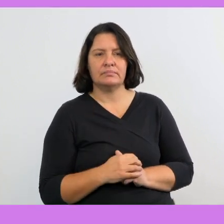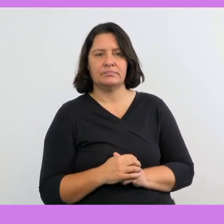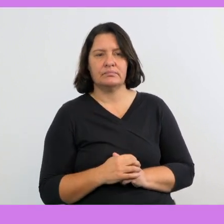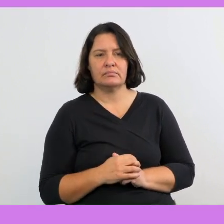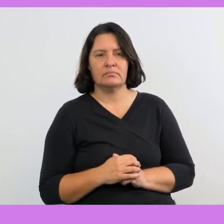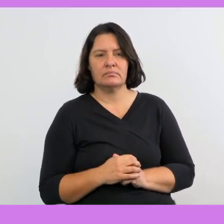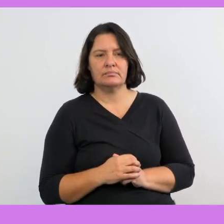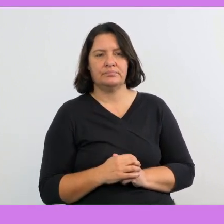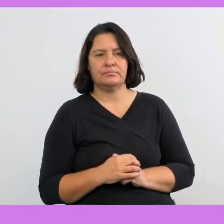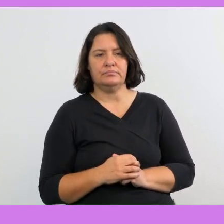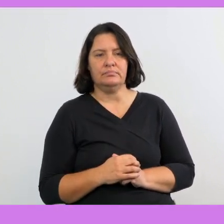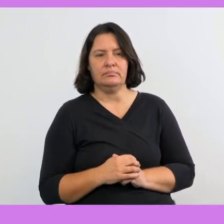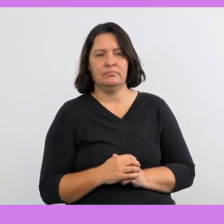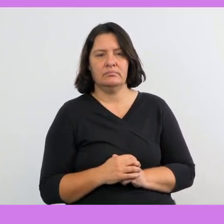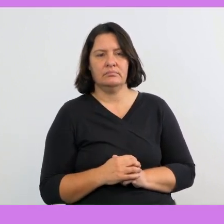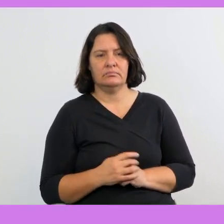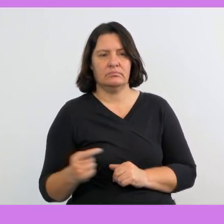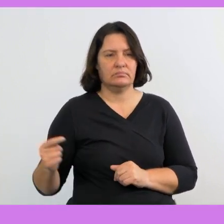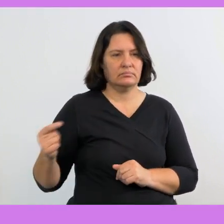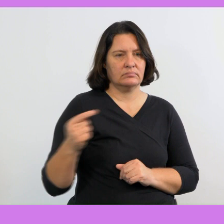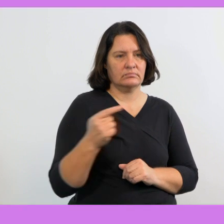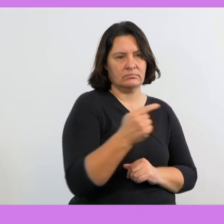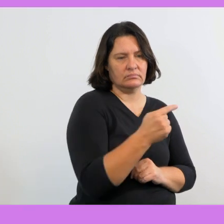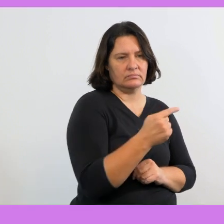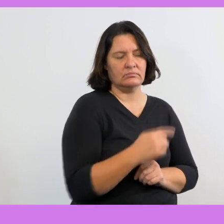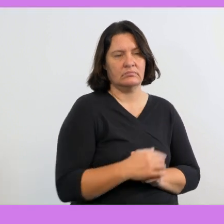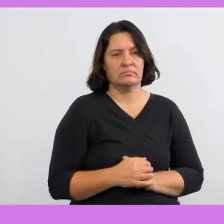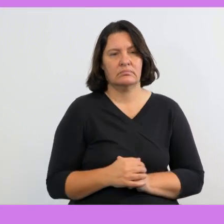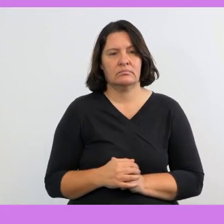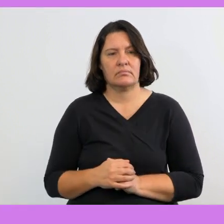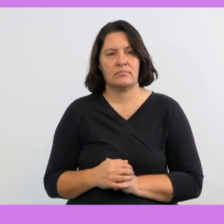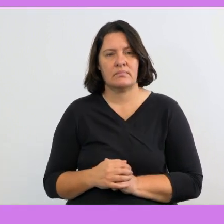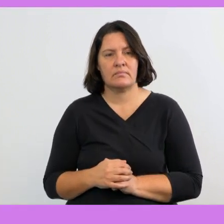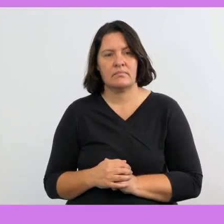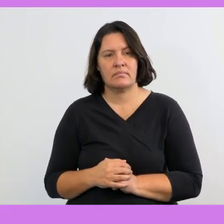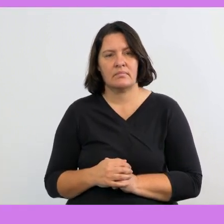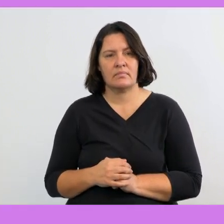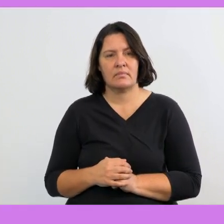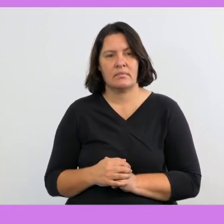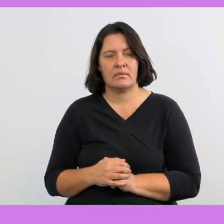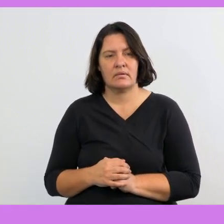18, as we said, it's around about here. I go all the way up.